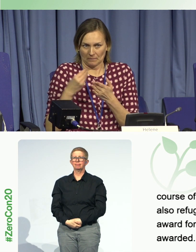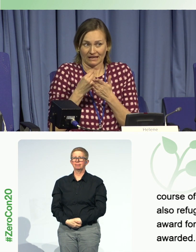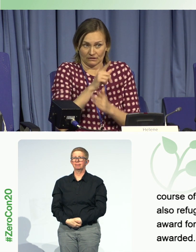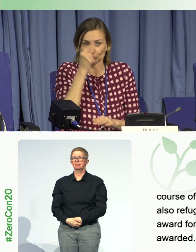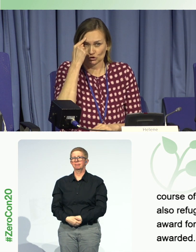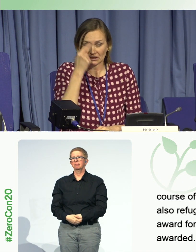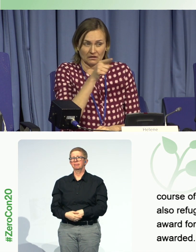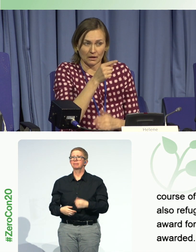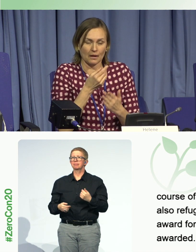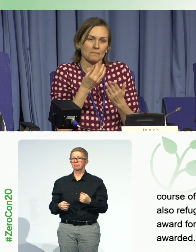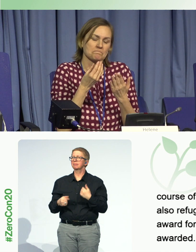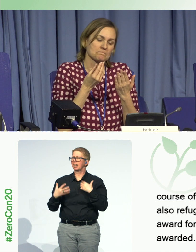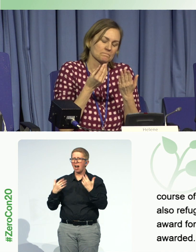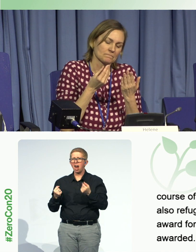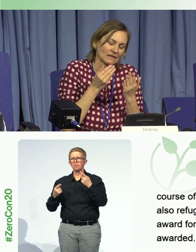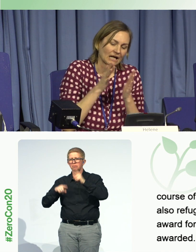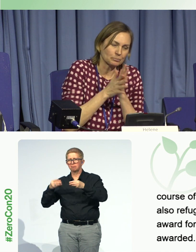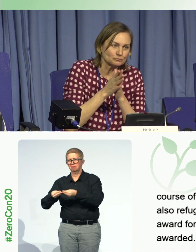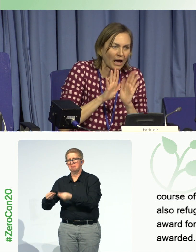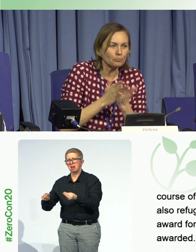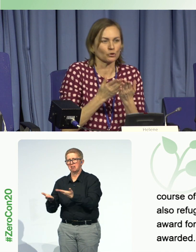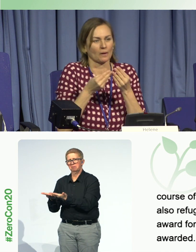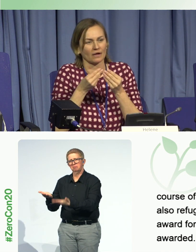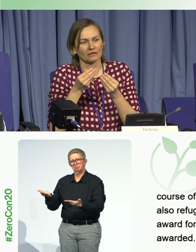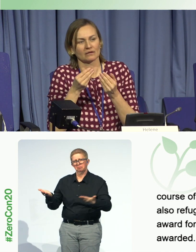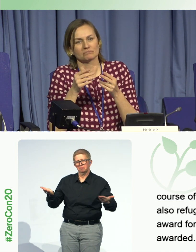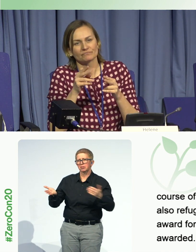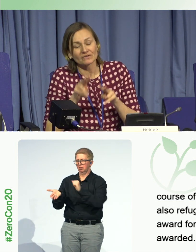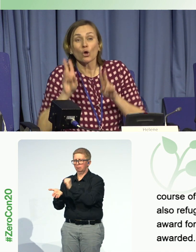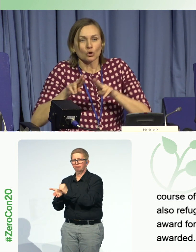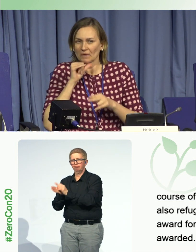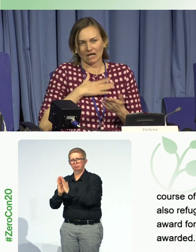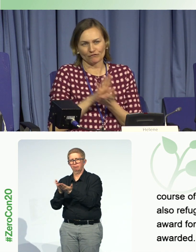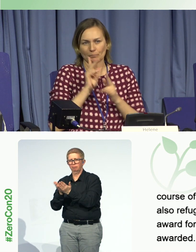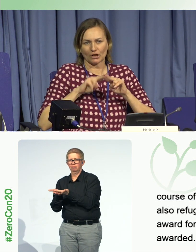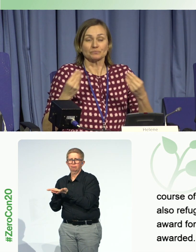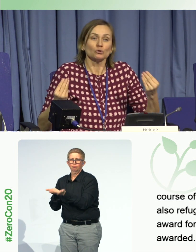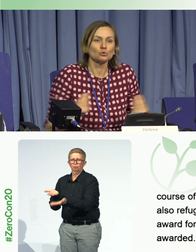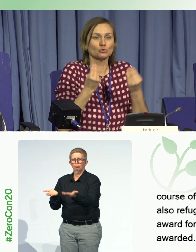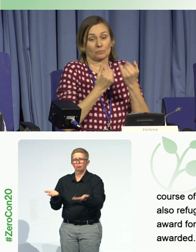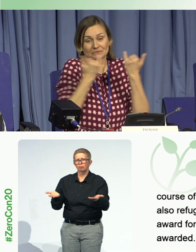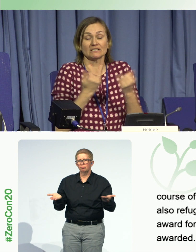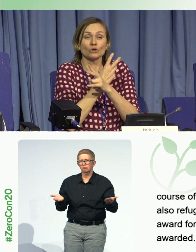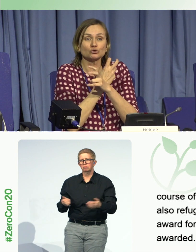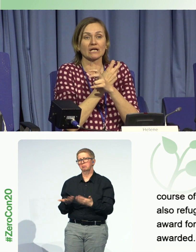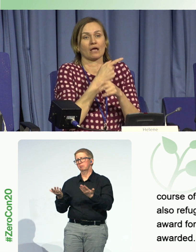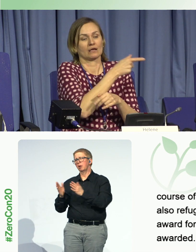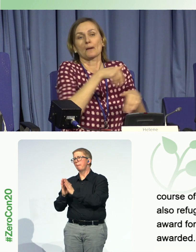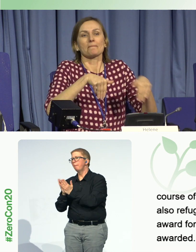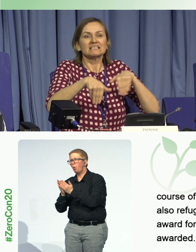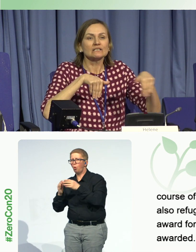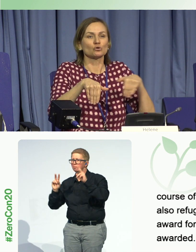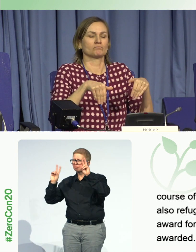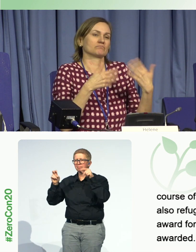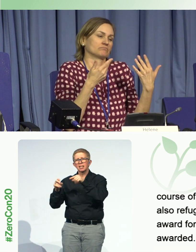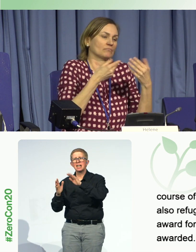We also have various publications or materials, so booklets on sign language,